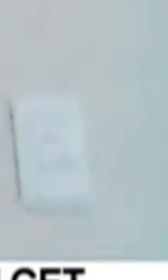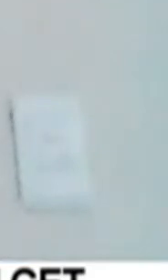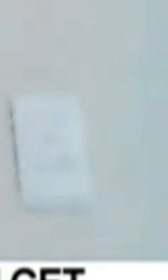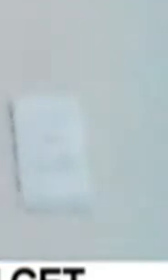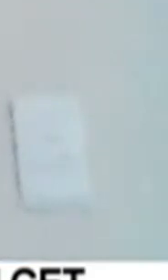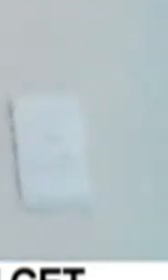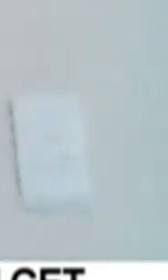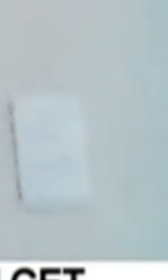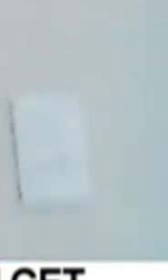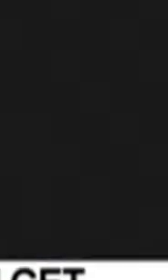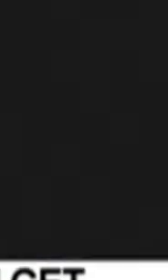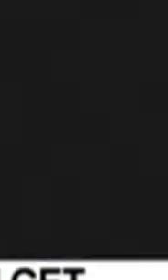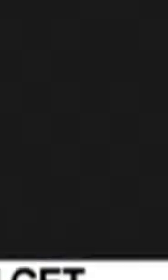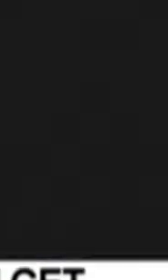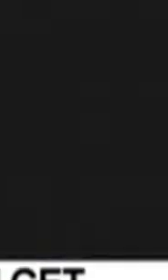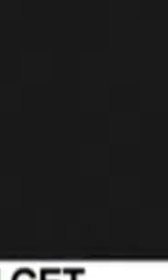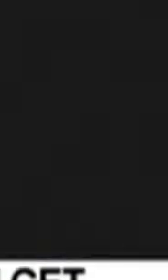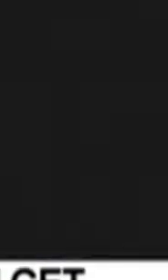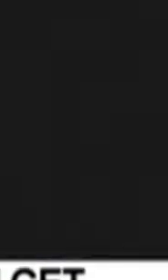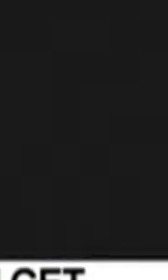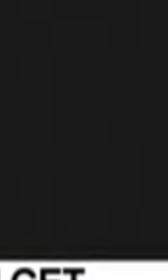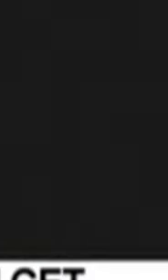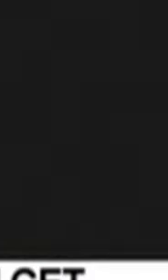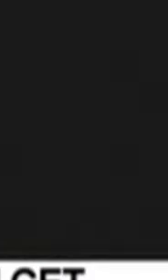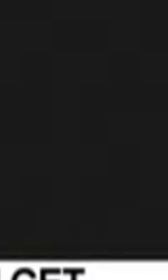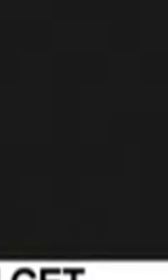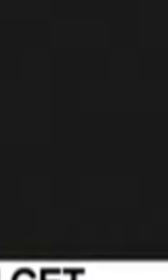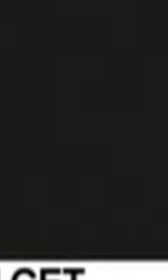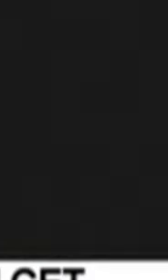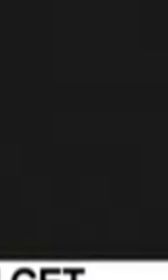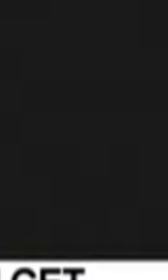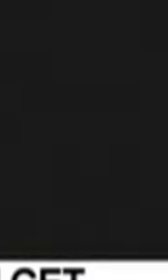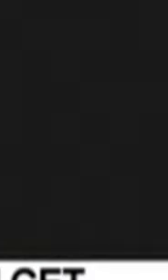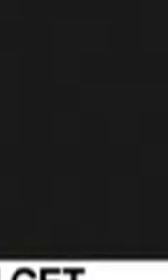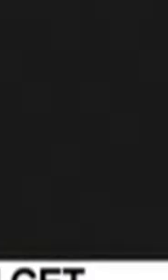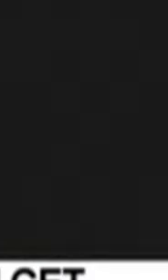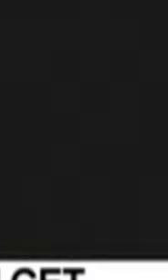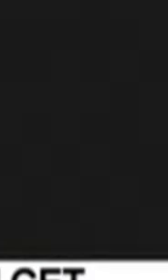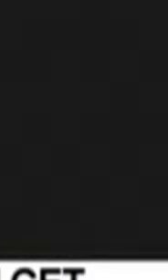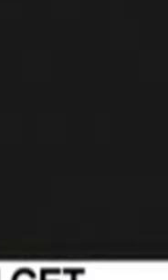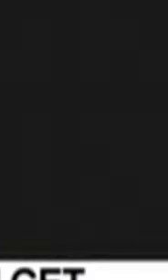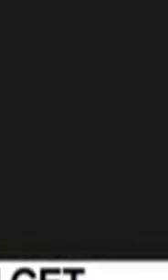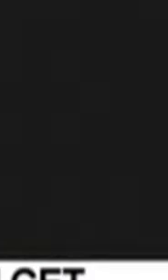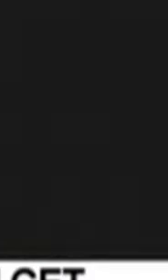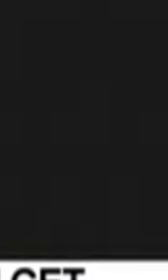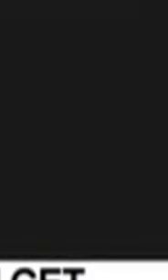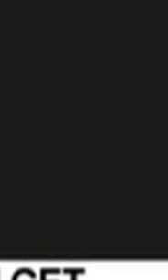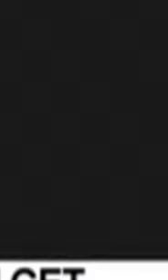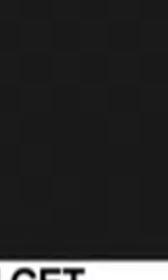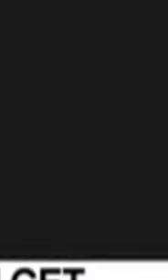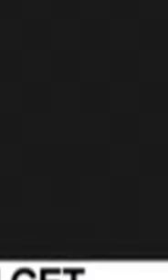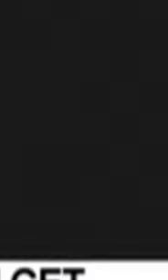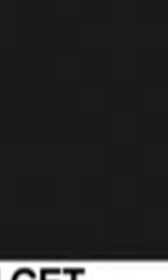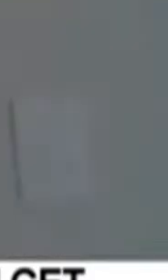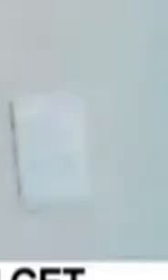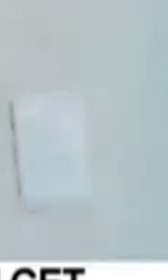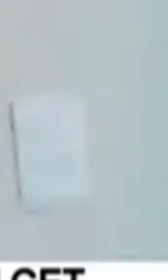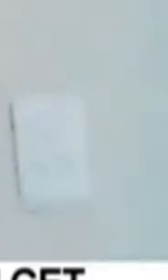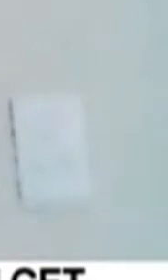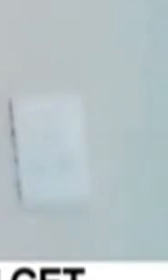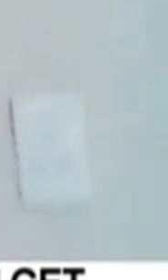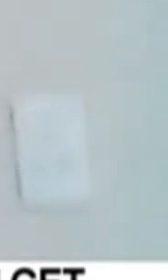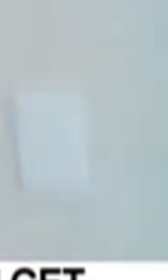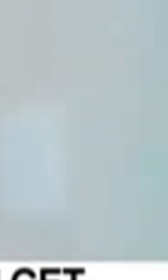As you've already... Just to interrupt you, can you go back? You are too close to the camera so that they can see your full face, Lerato.